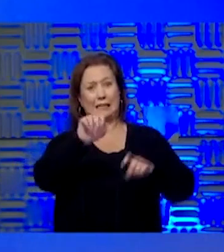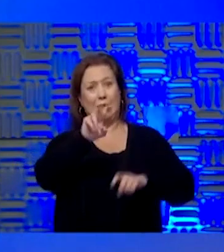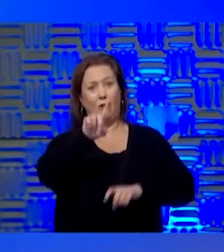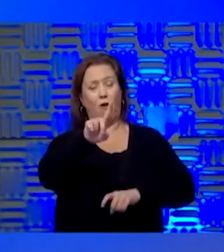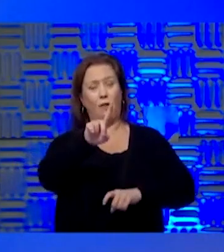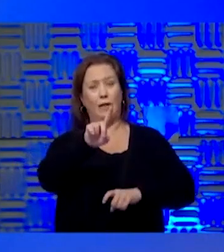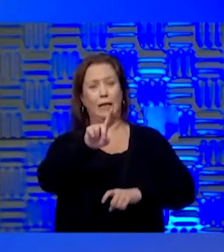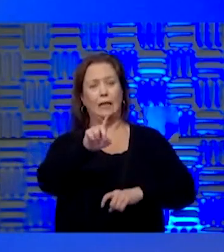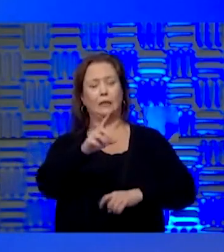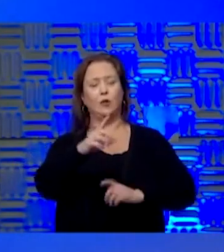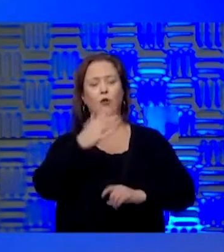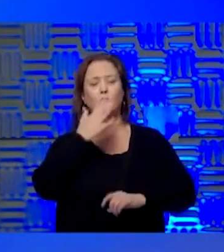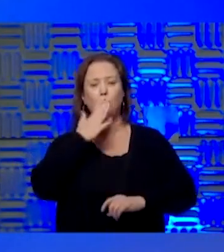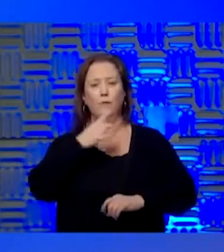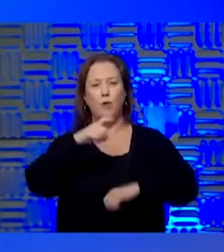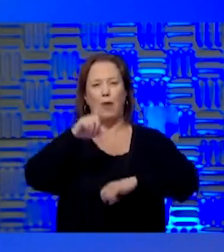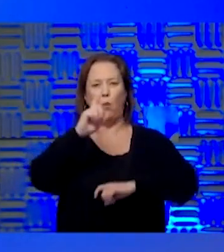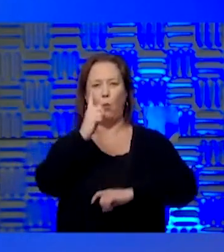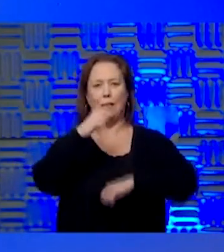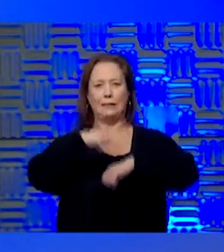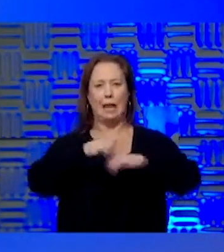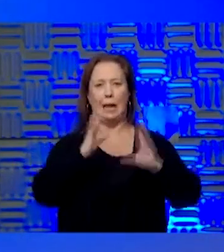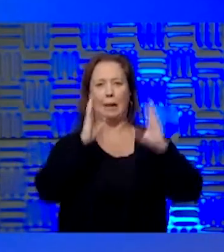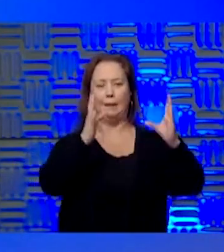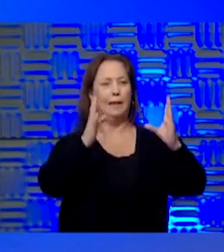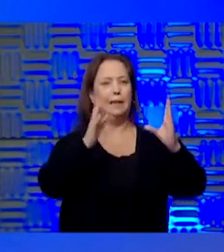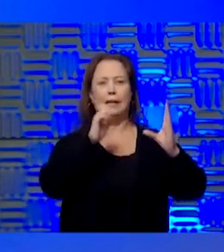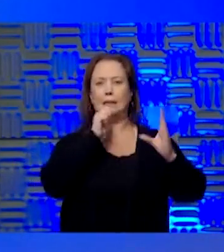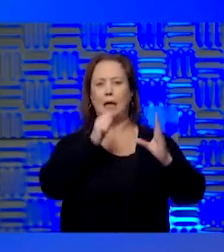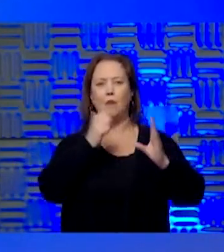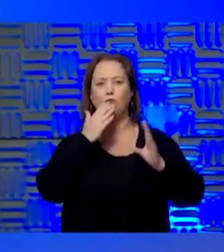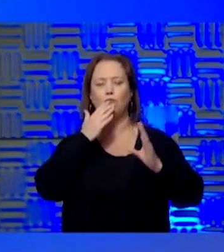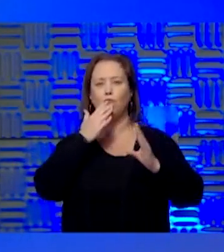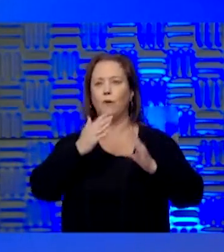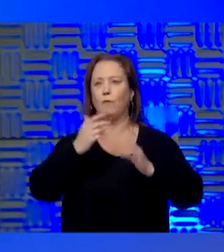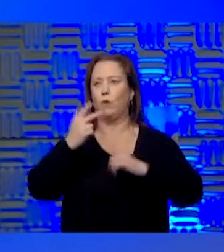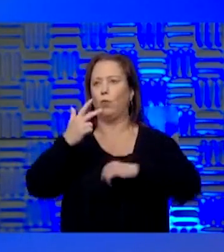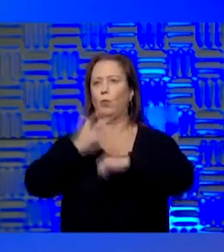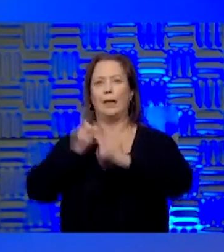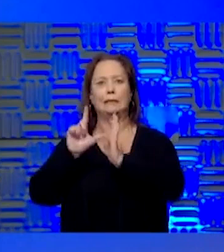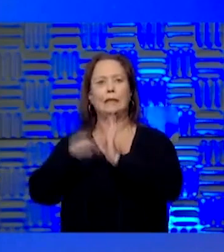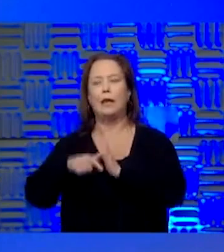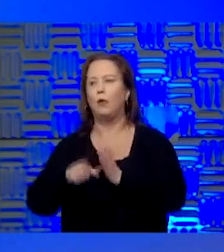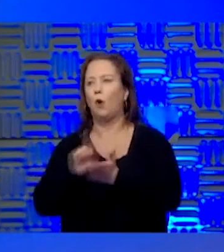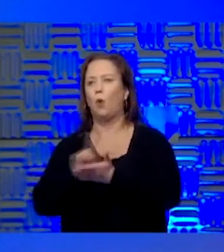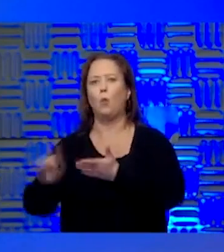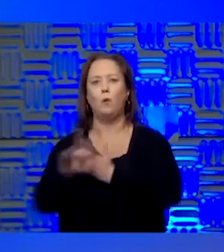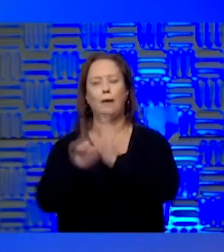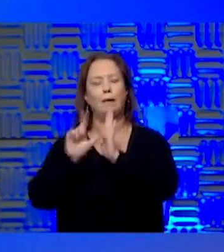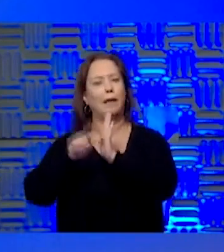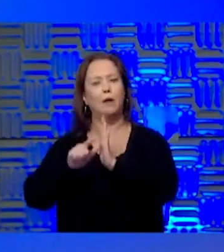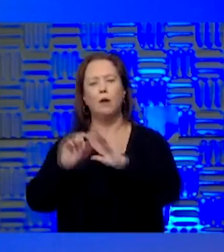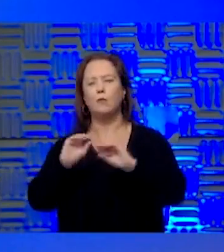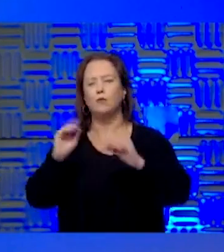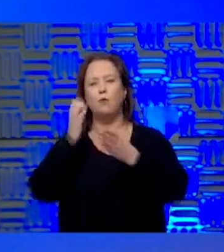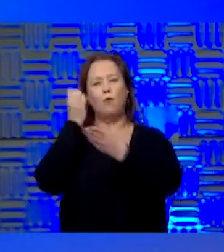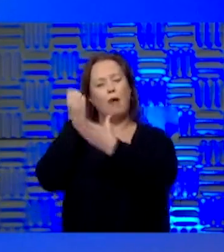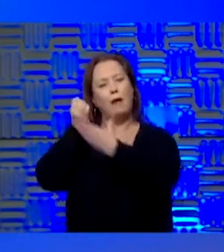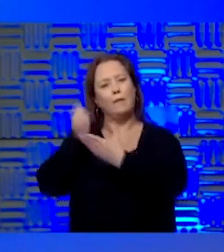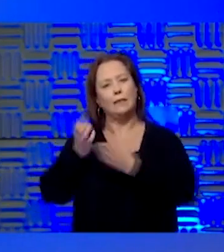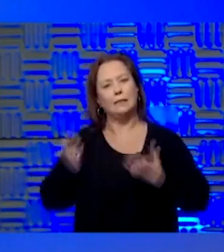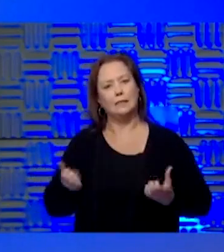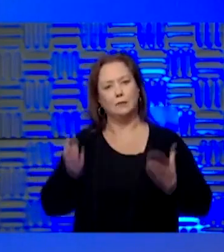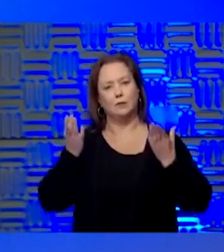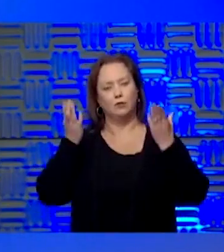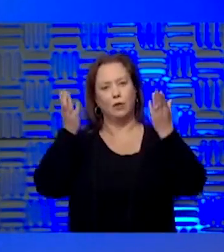point in time. It's not good for 3 days down the road or a week down the road. There's no evidence to suggest that there